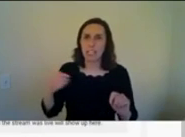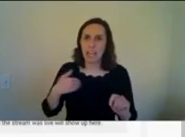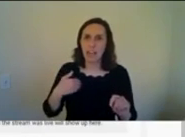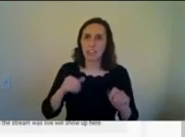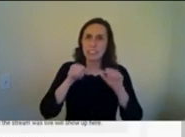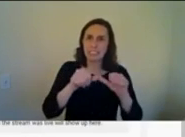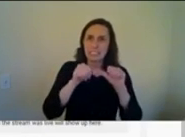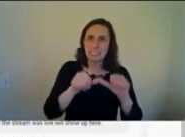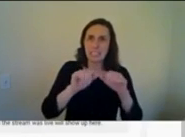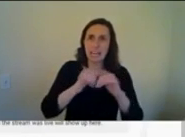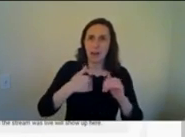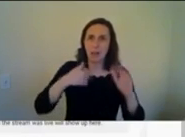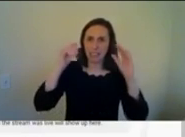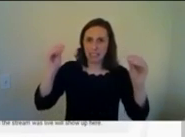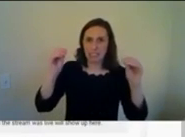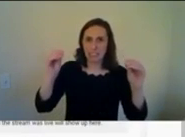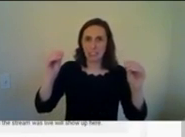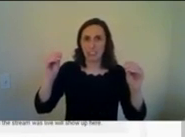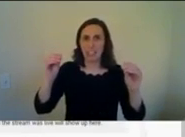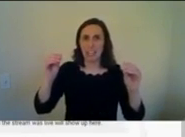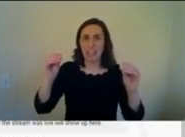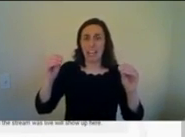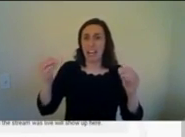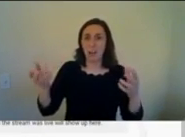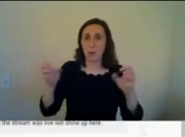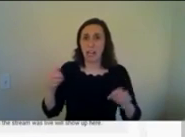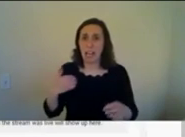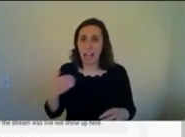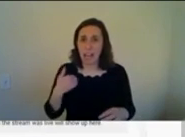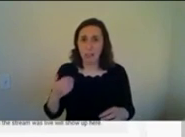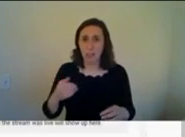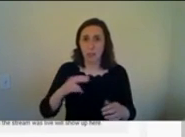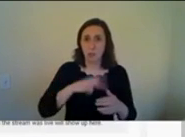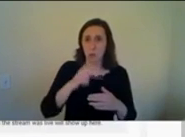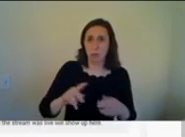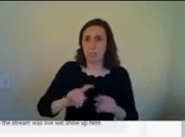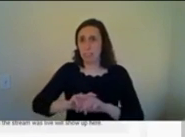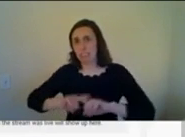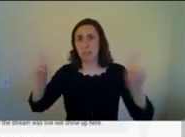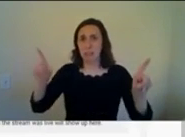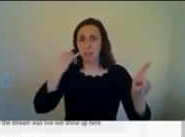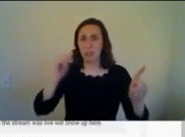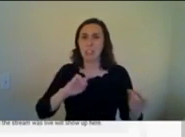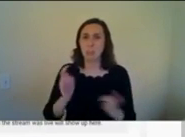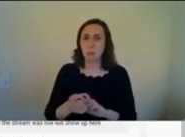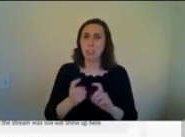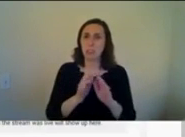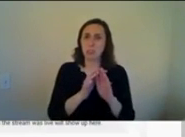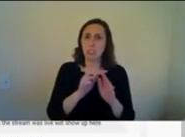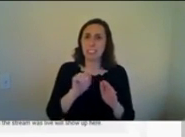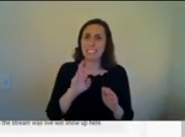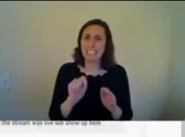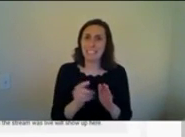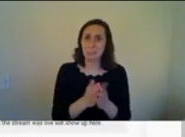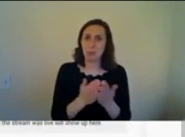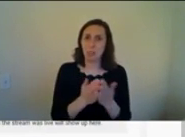between the two, and they're dramatically different, so that if I ever switch textbooks or have to switch textbooks, the